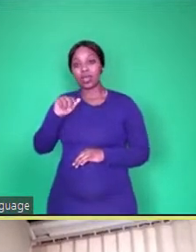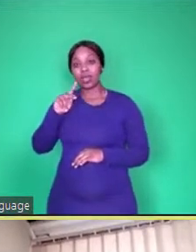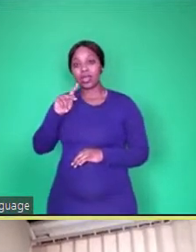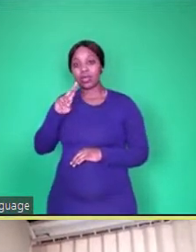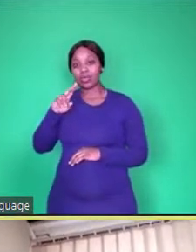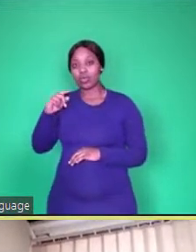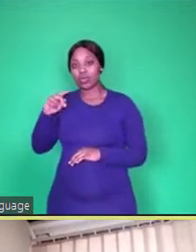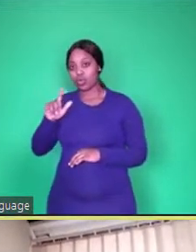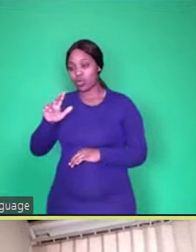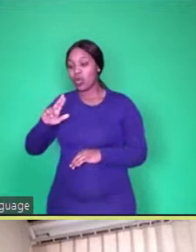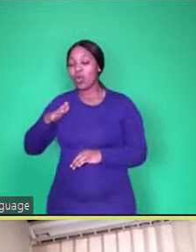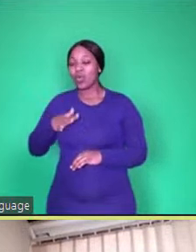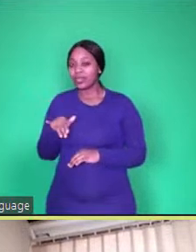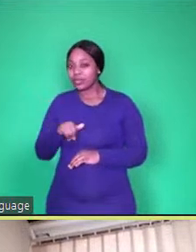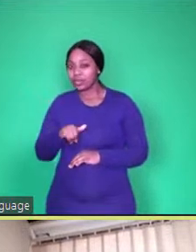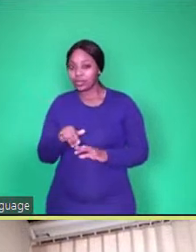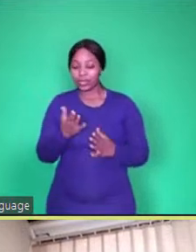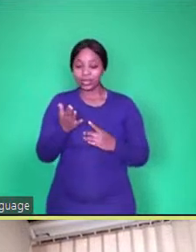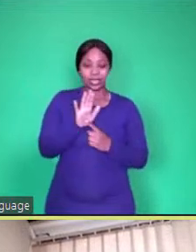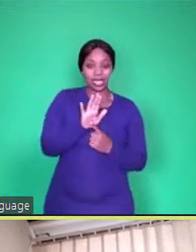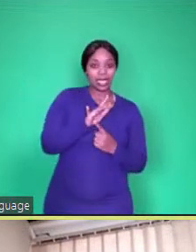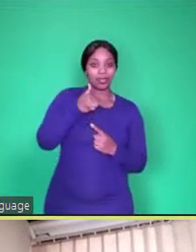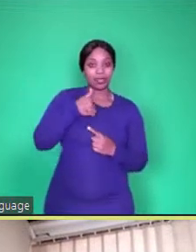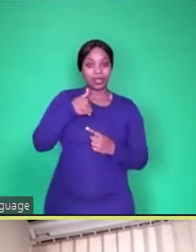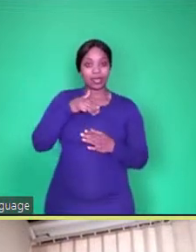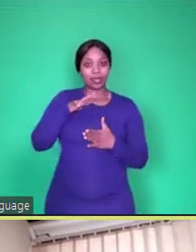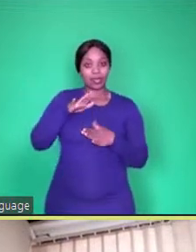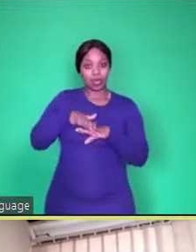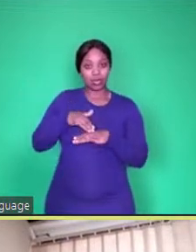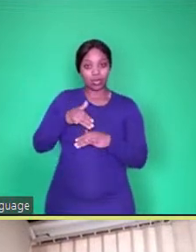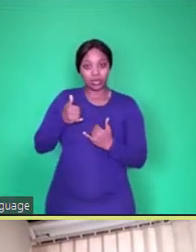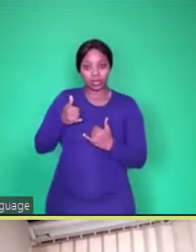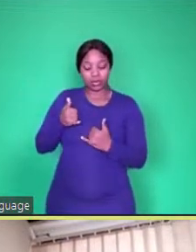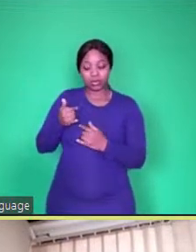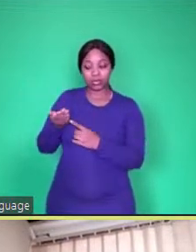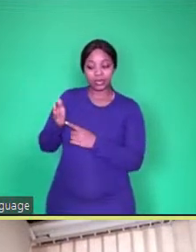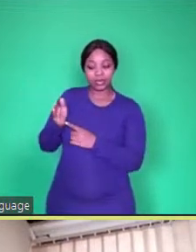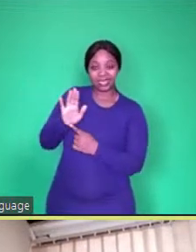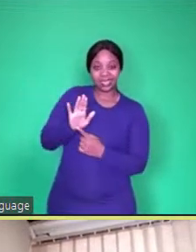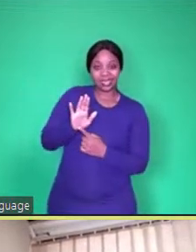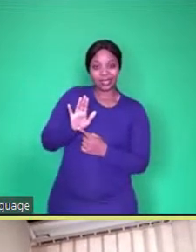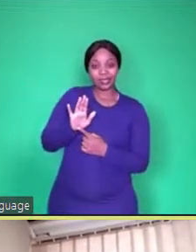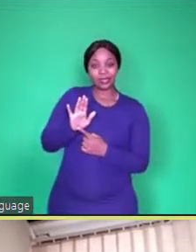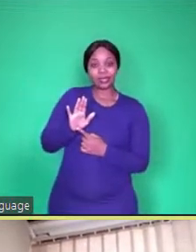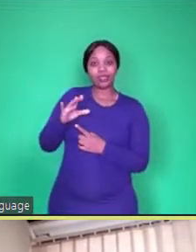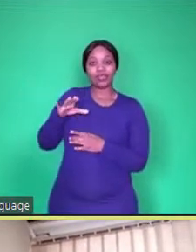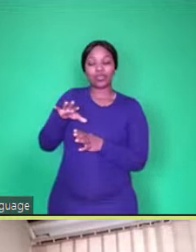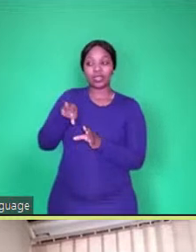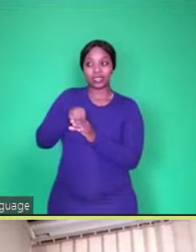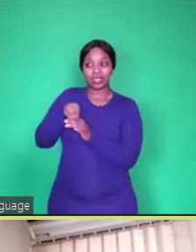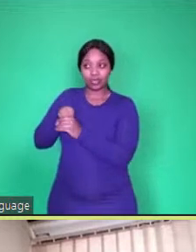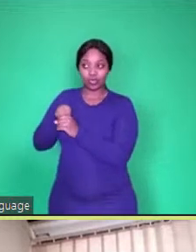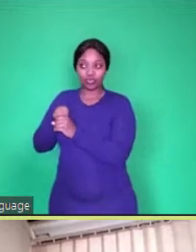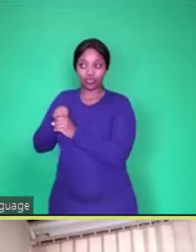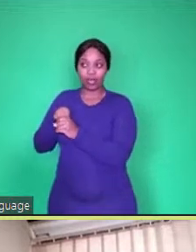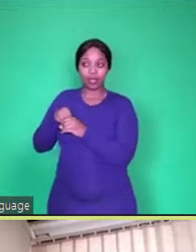I'm on the slide on the conceptual kickstart, the one below rural